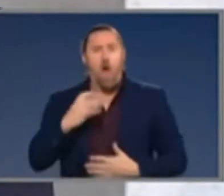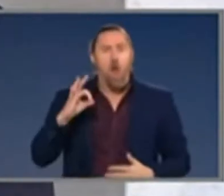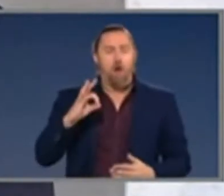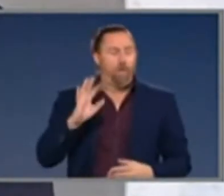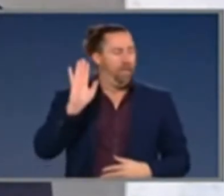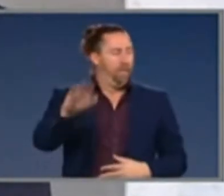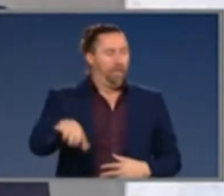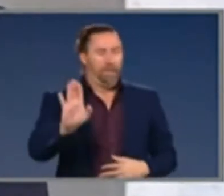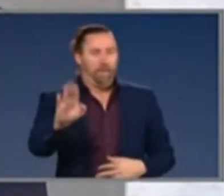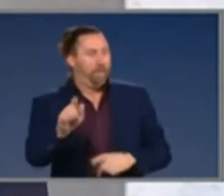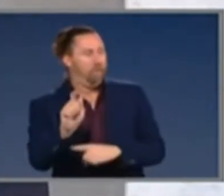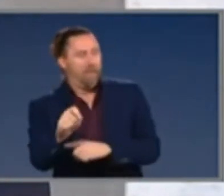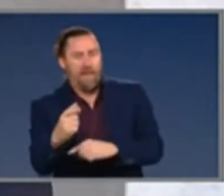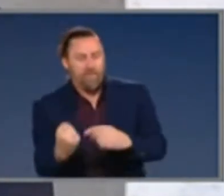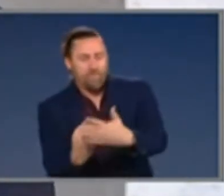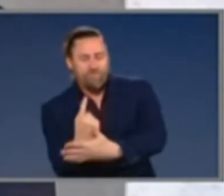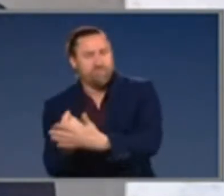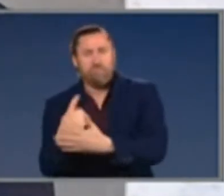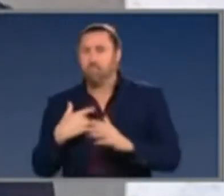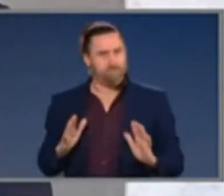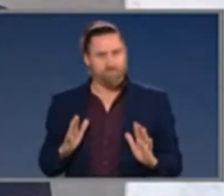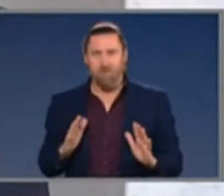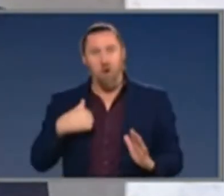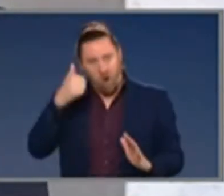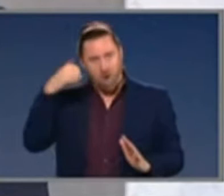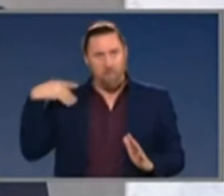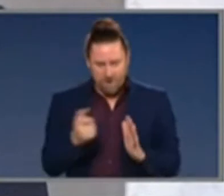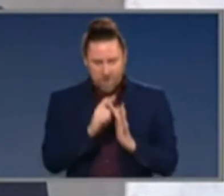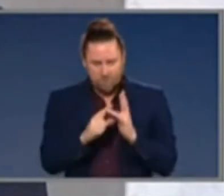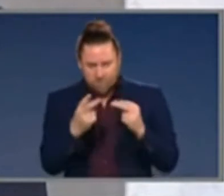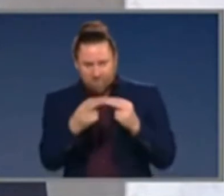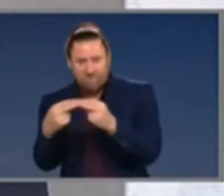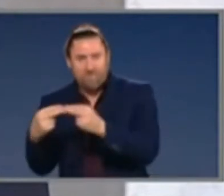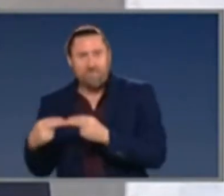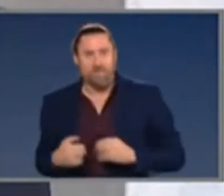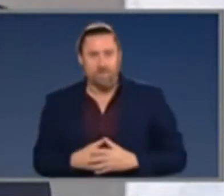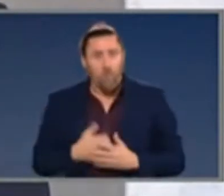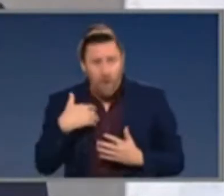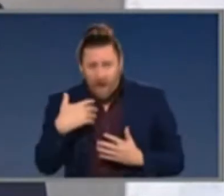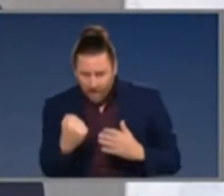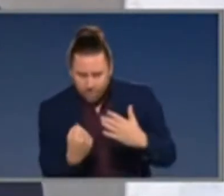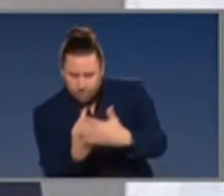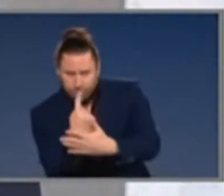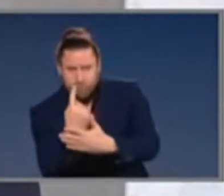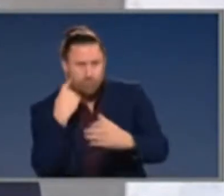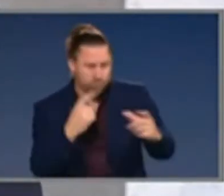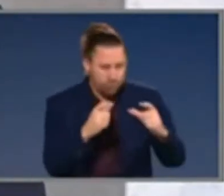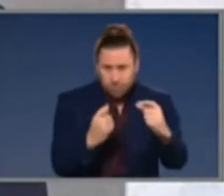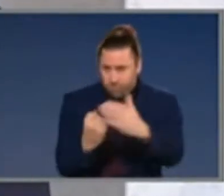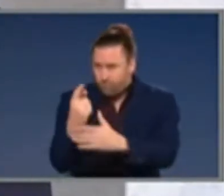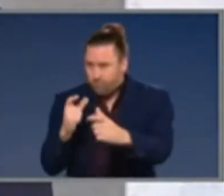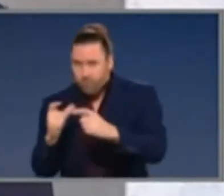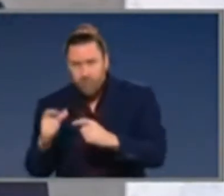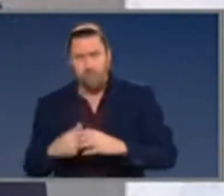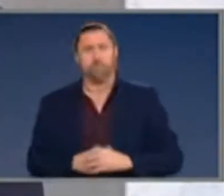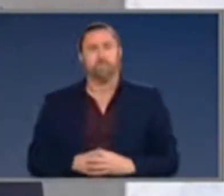significant demands that are going to be placed on the Commonwealth to respond to those. Already we have made some significant responses when it comes to in-home aged care places,